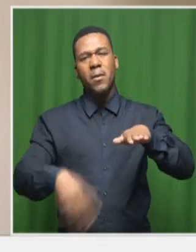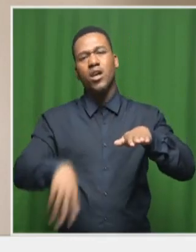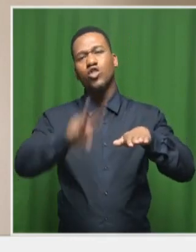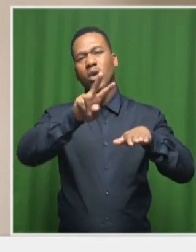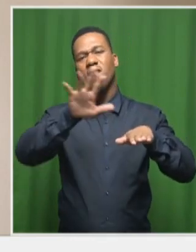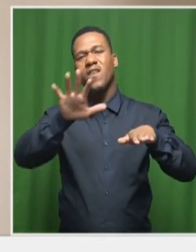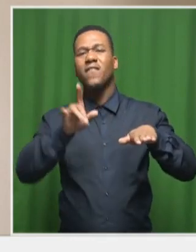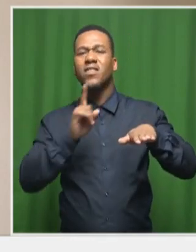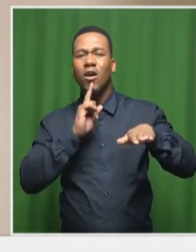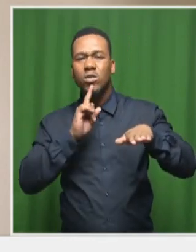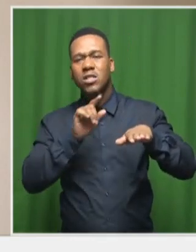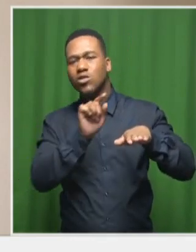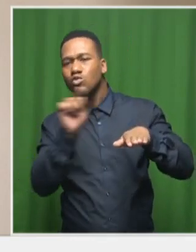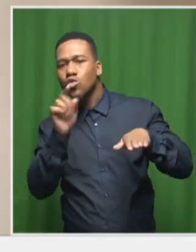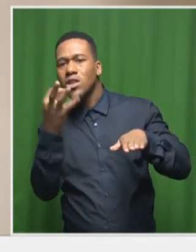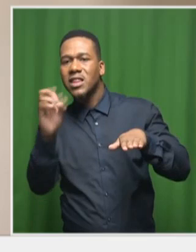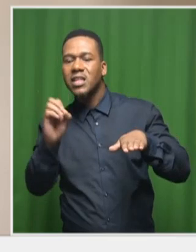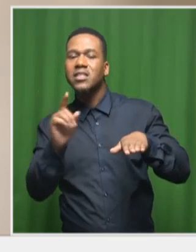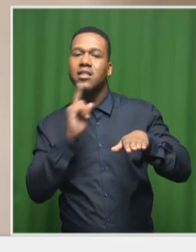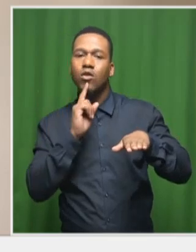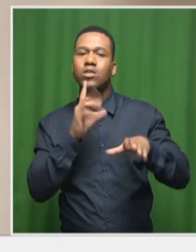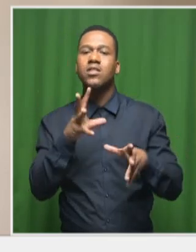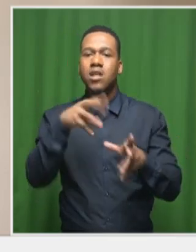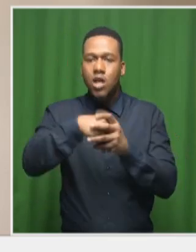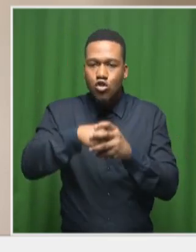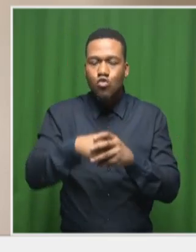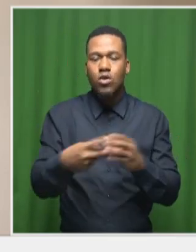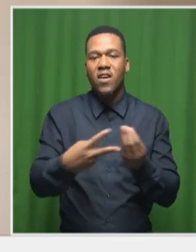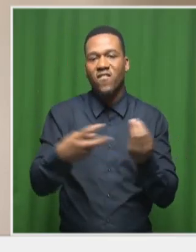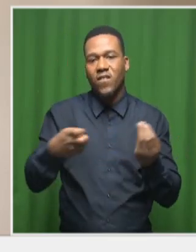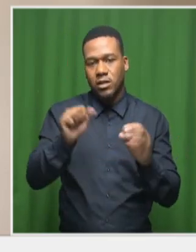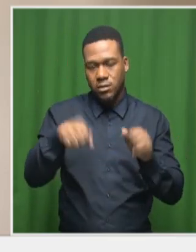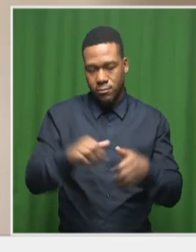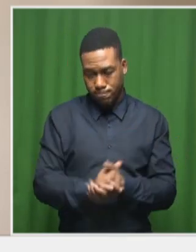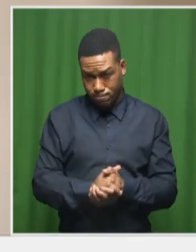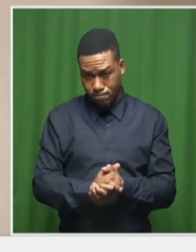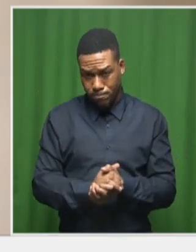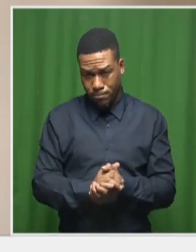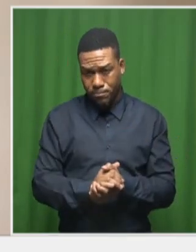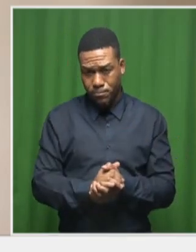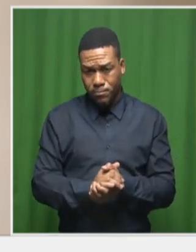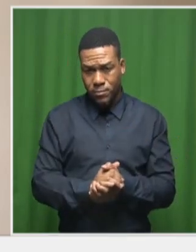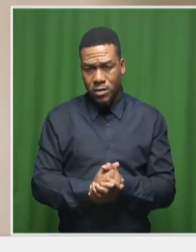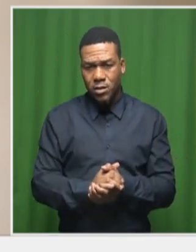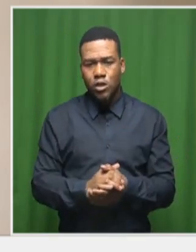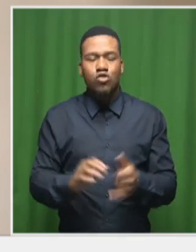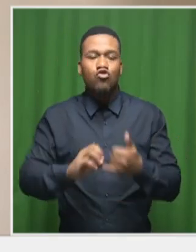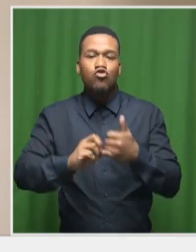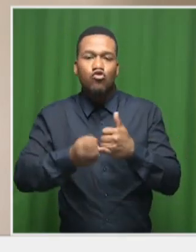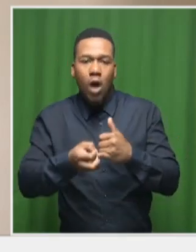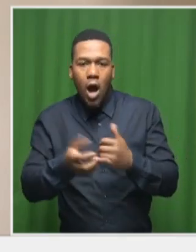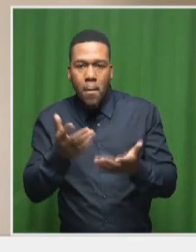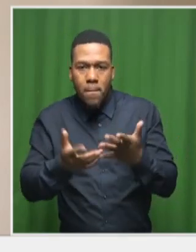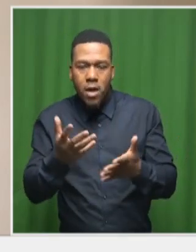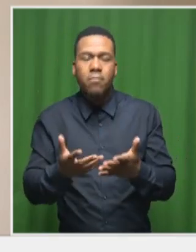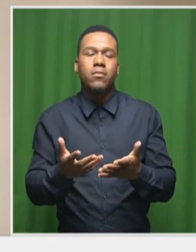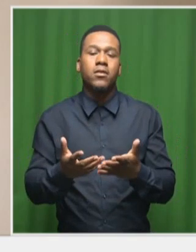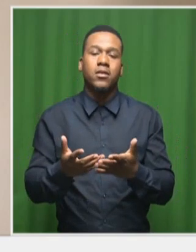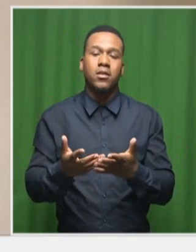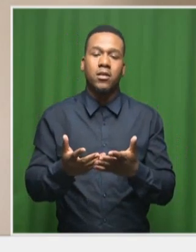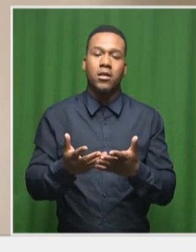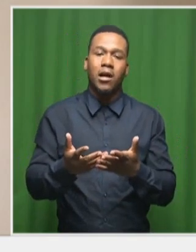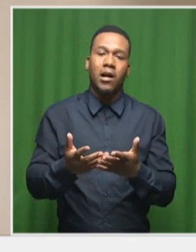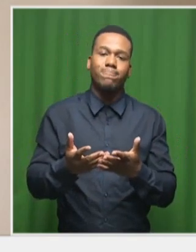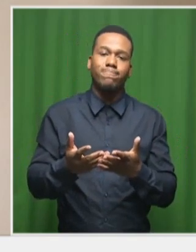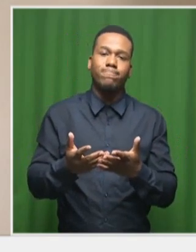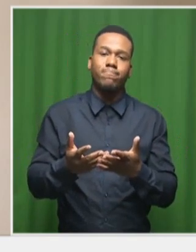Rand excluding VAT, all in, including installation. But on that point, to try and obviously get into the market